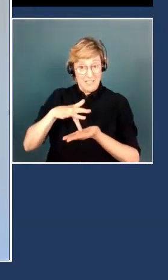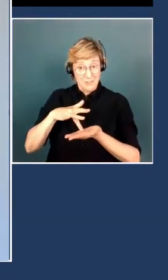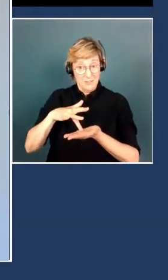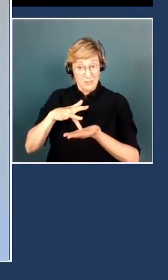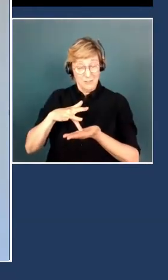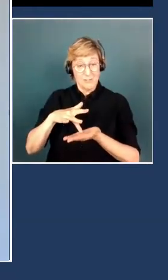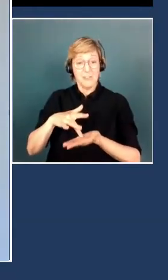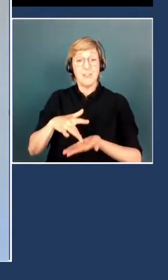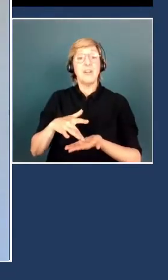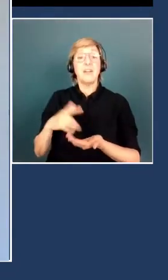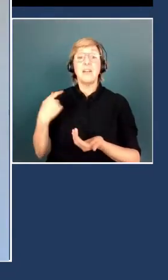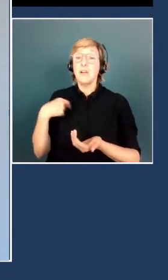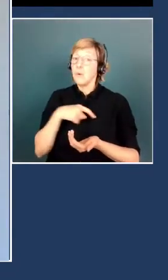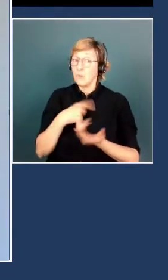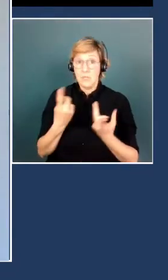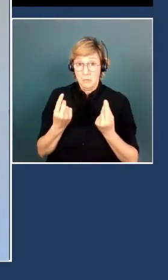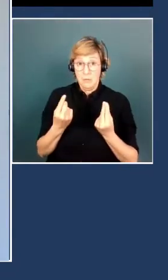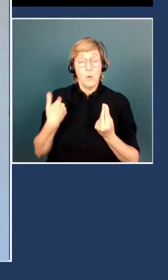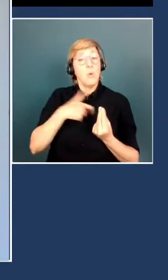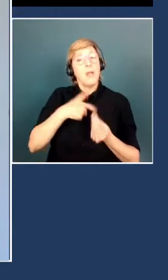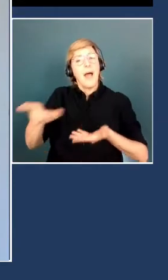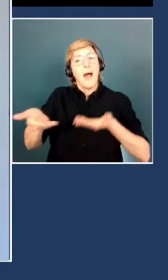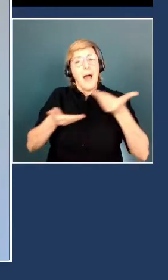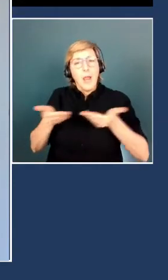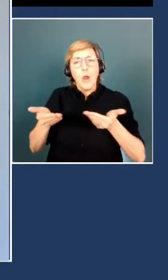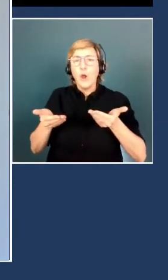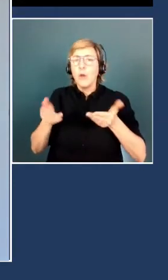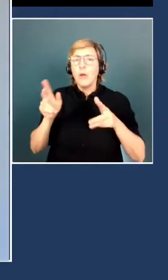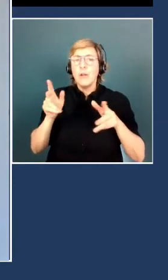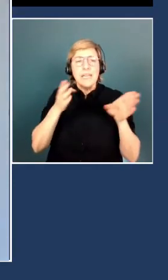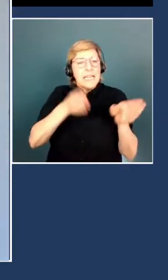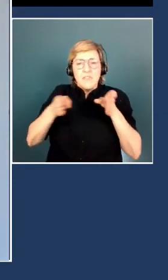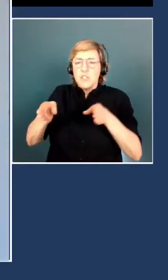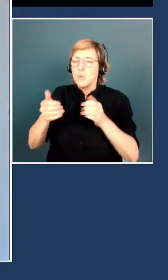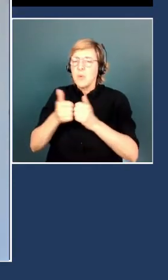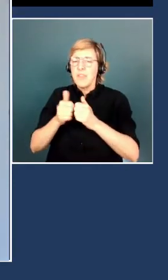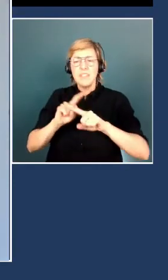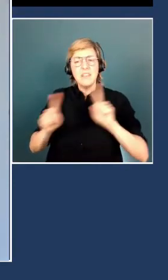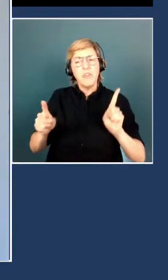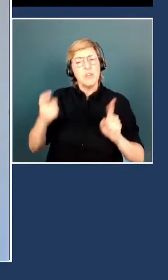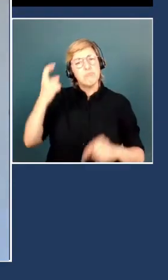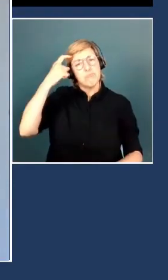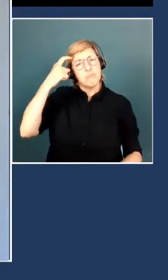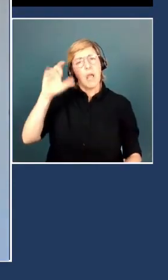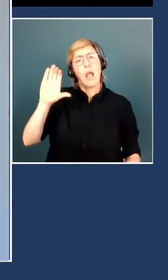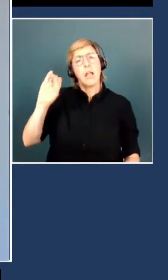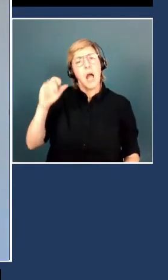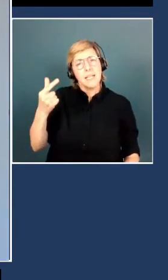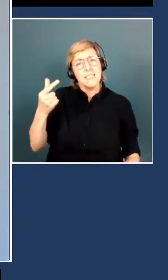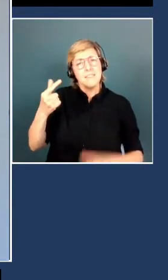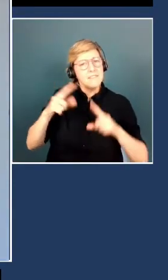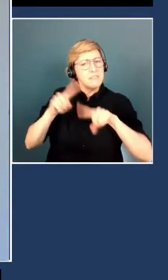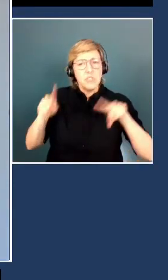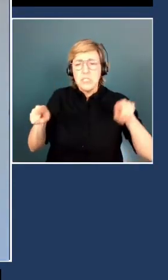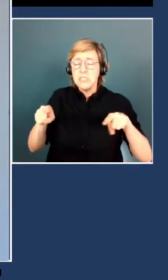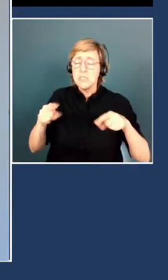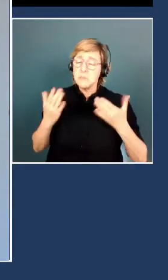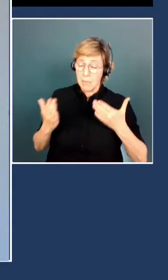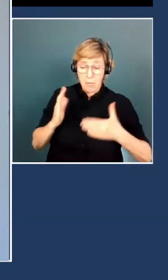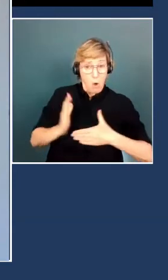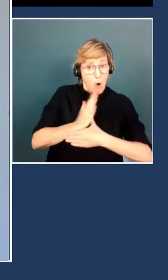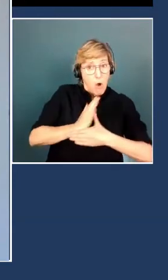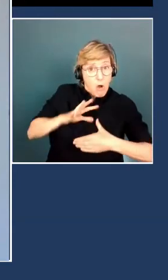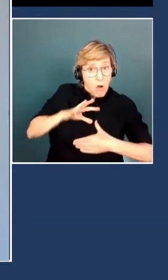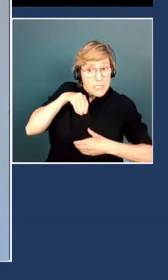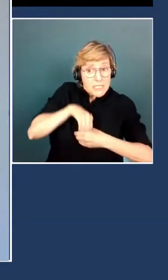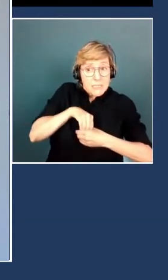is hire individuals with different cognitive difference. So they may be on the autism spectrum,